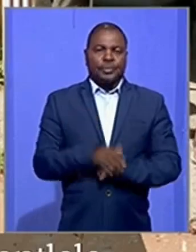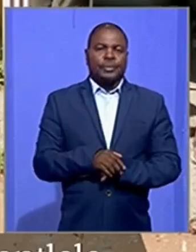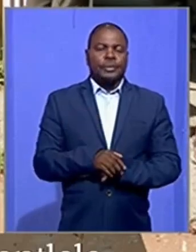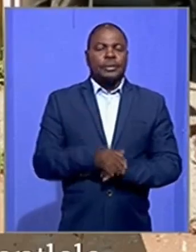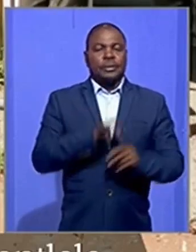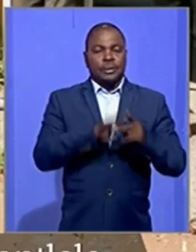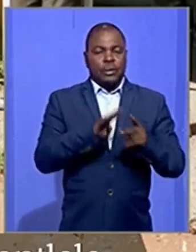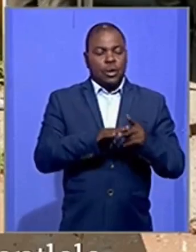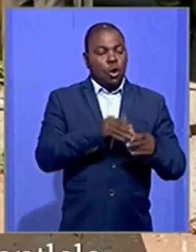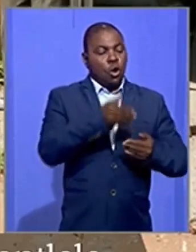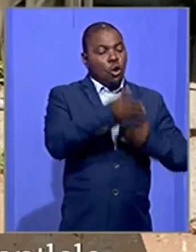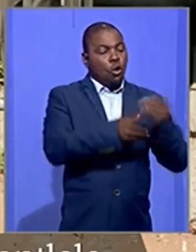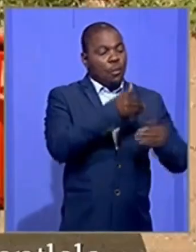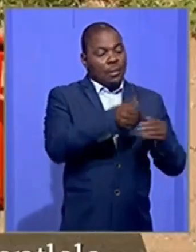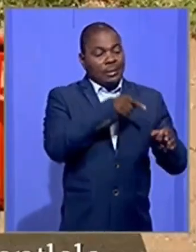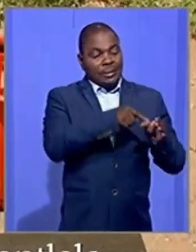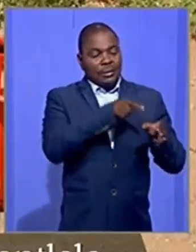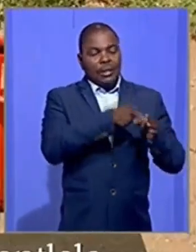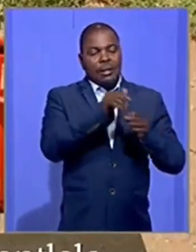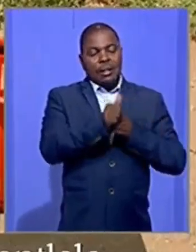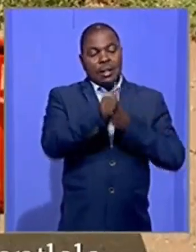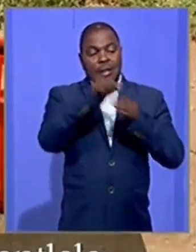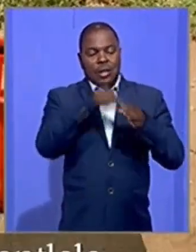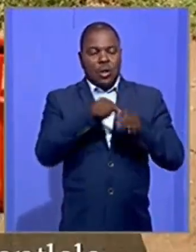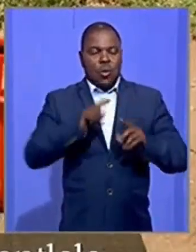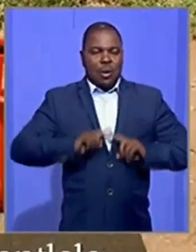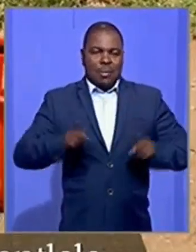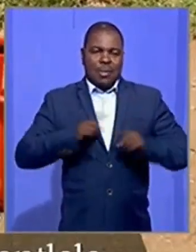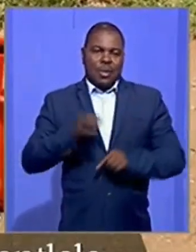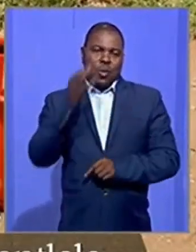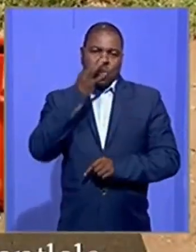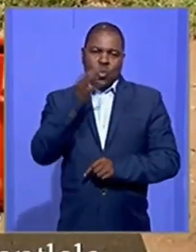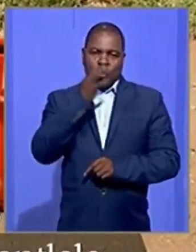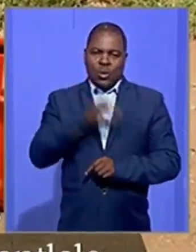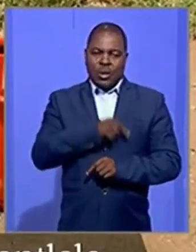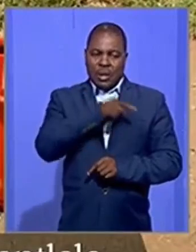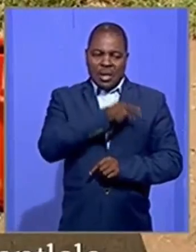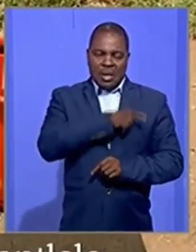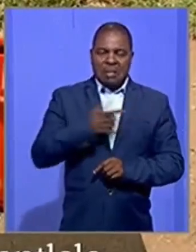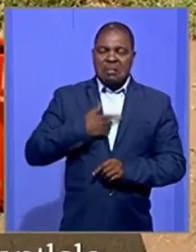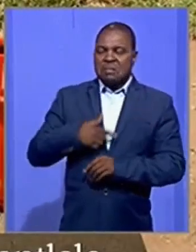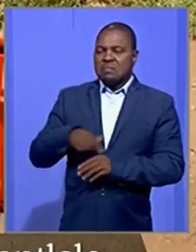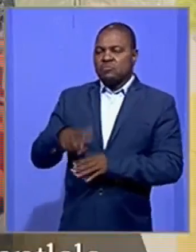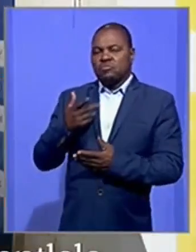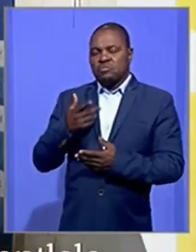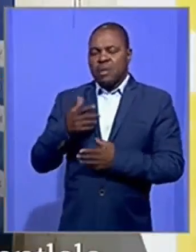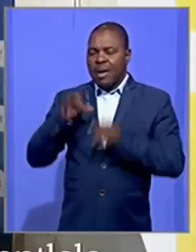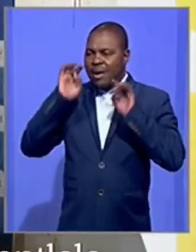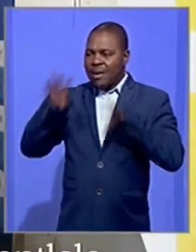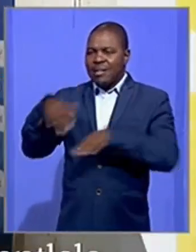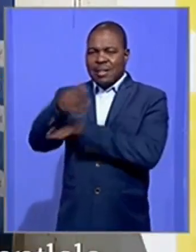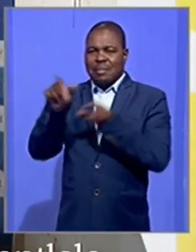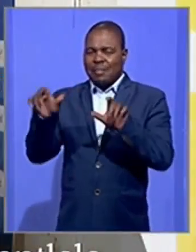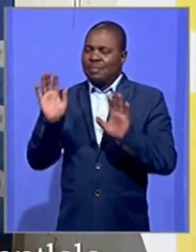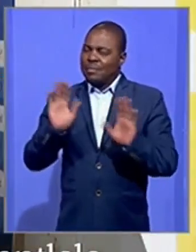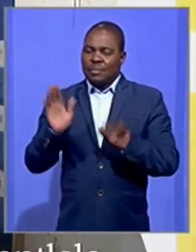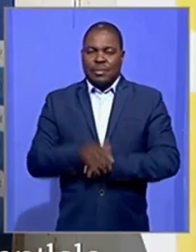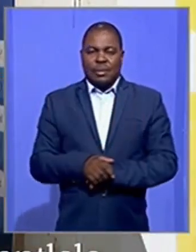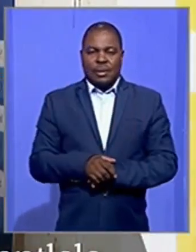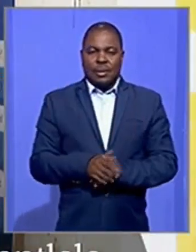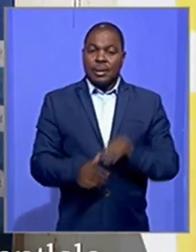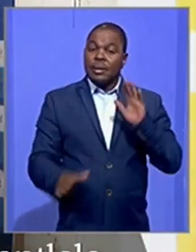wa Operation Fiela o latotse ditlaleo tsa hore letsholo lena le susumetswa ke lehloo la melata. Se se bohloko ke hore dilo